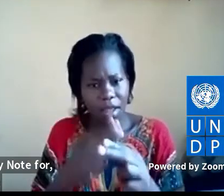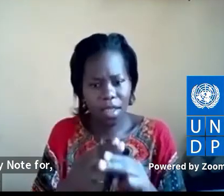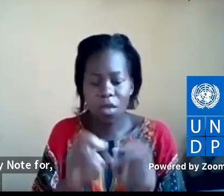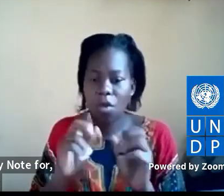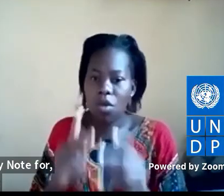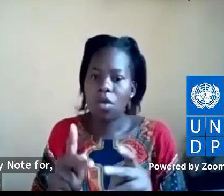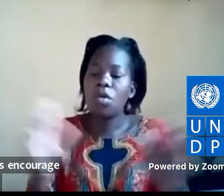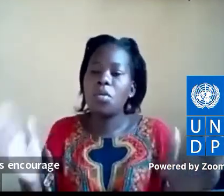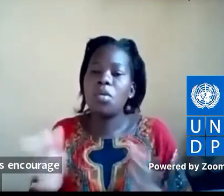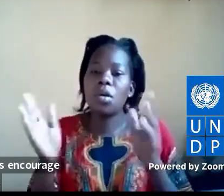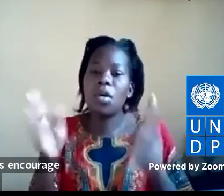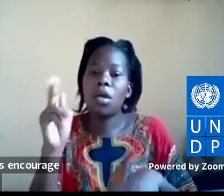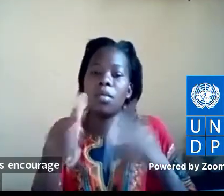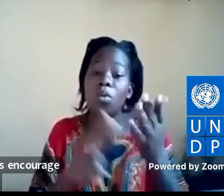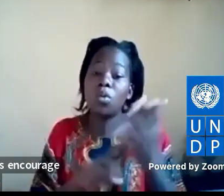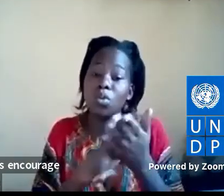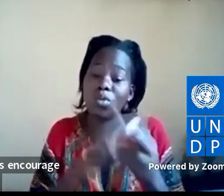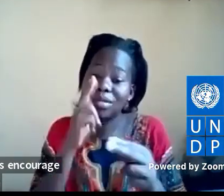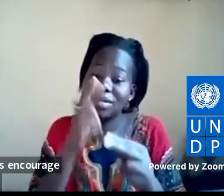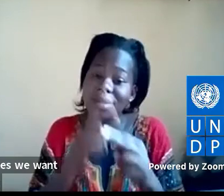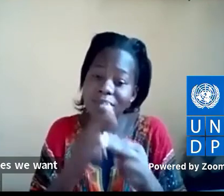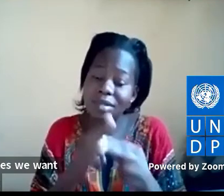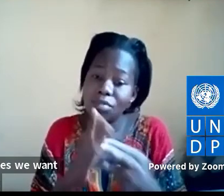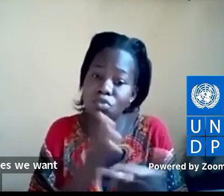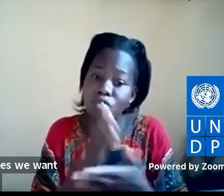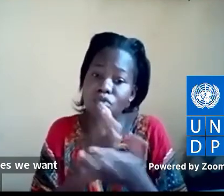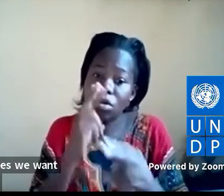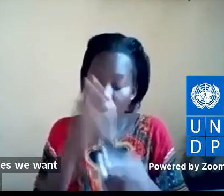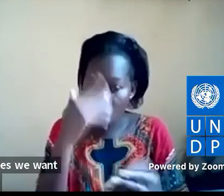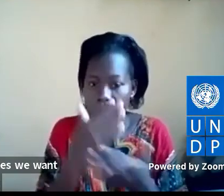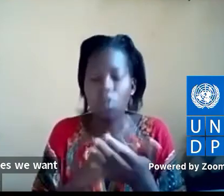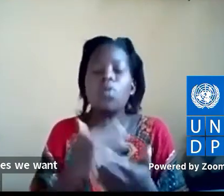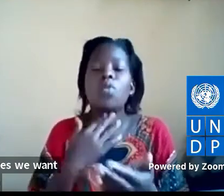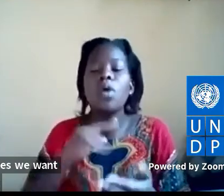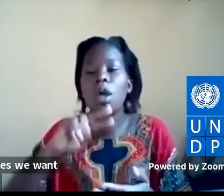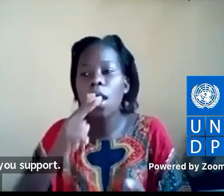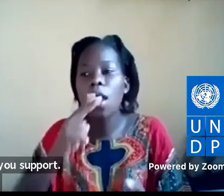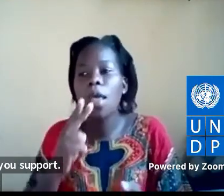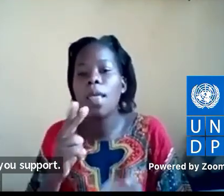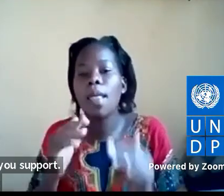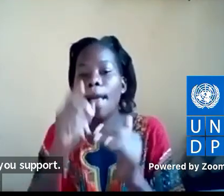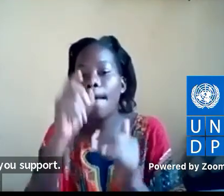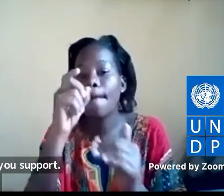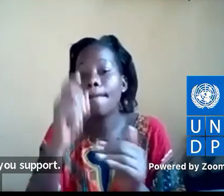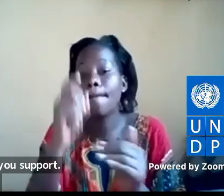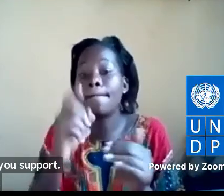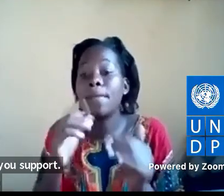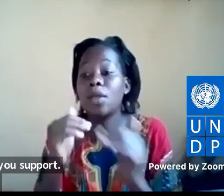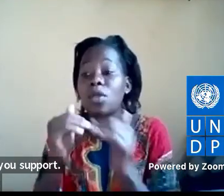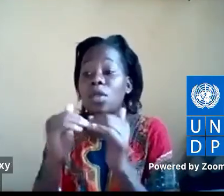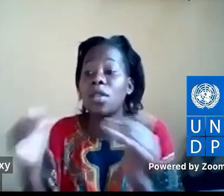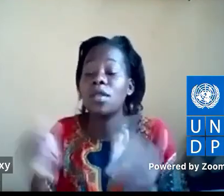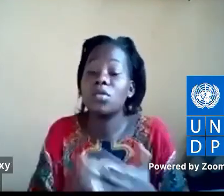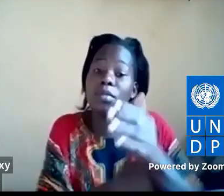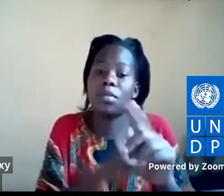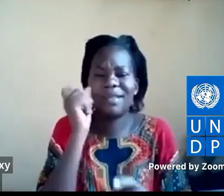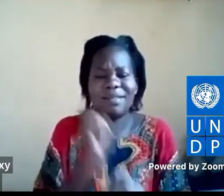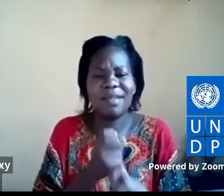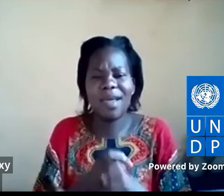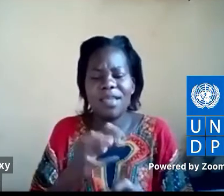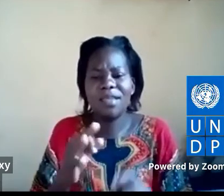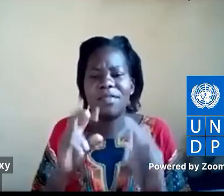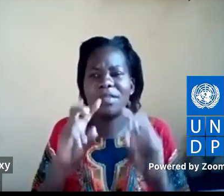because sometimes we want to get back to you at a personal level and give you support. But sometimes it's not helped by Galaxy or